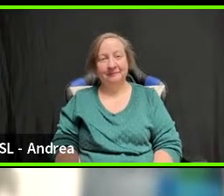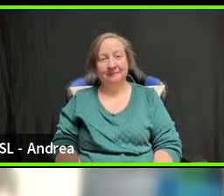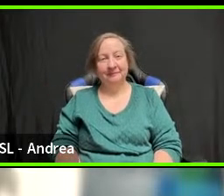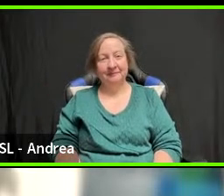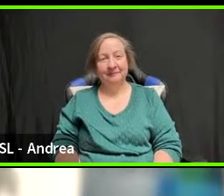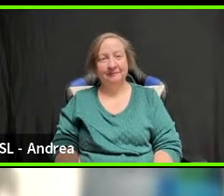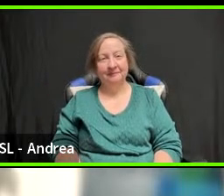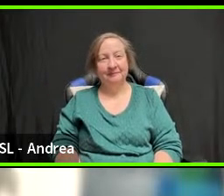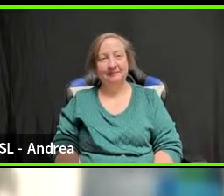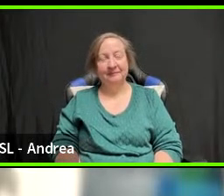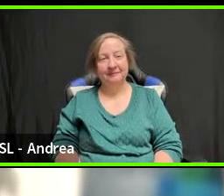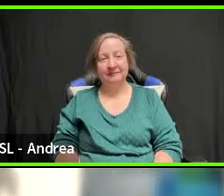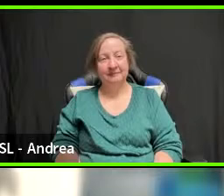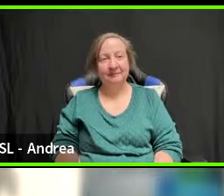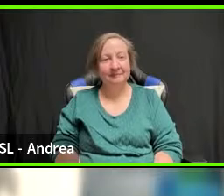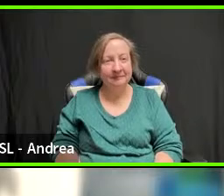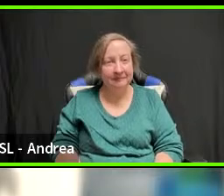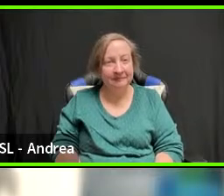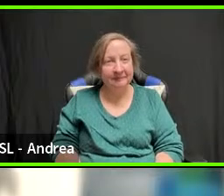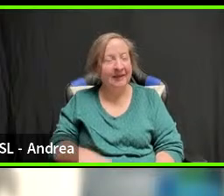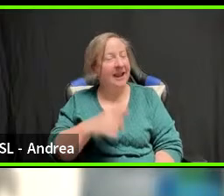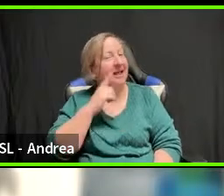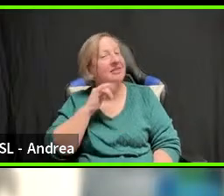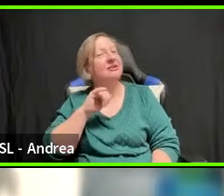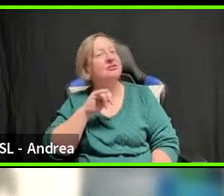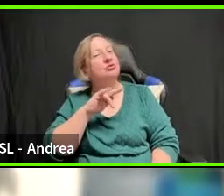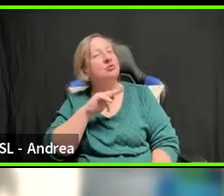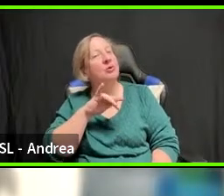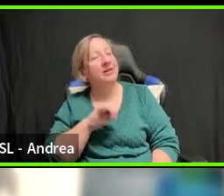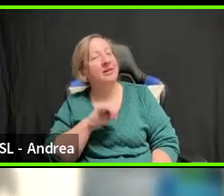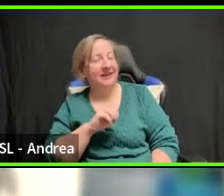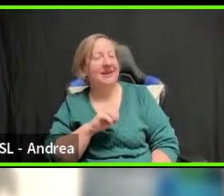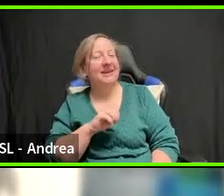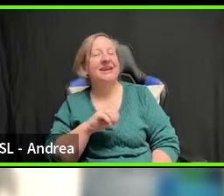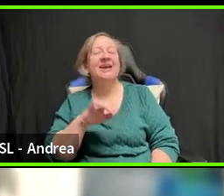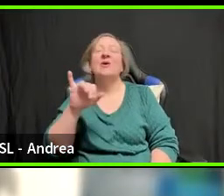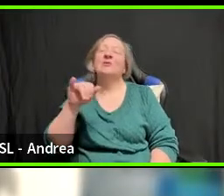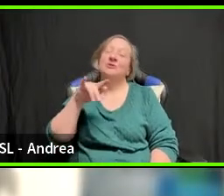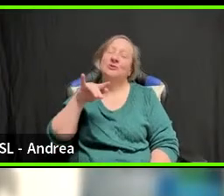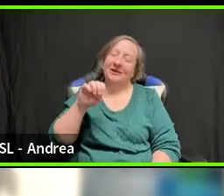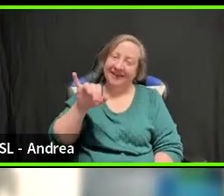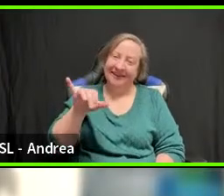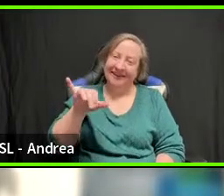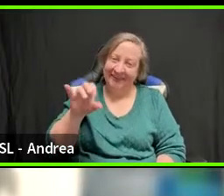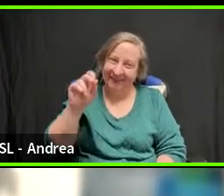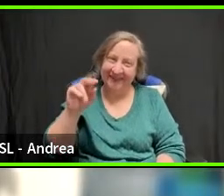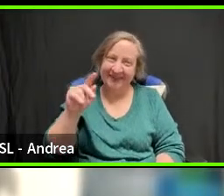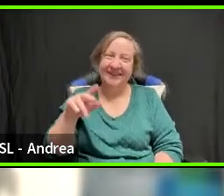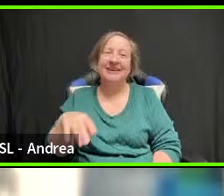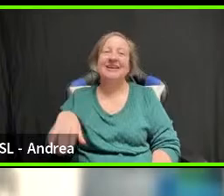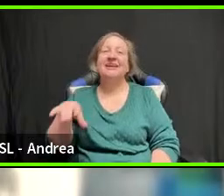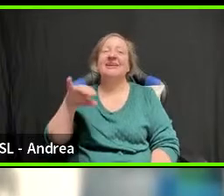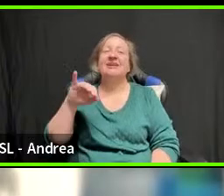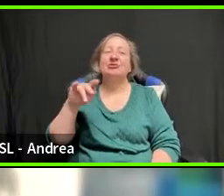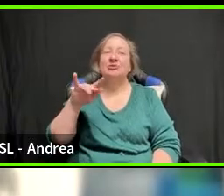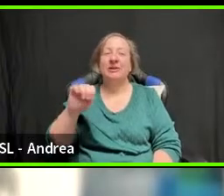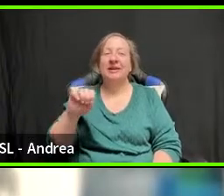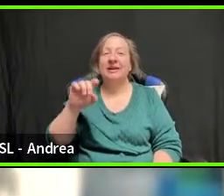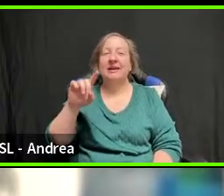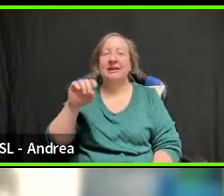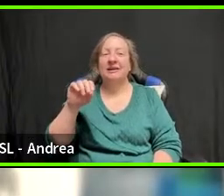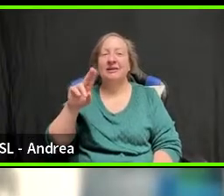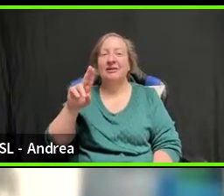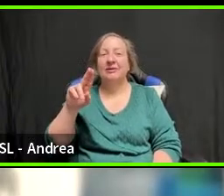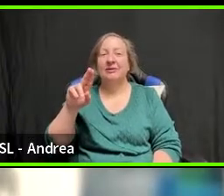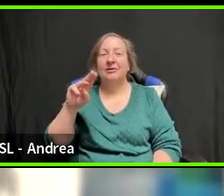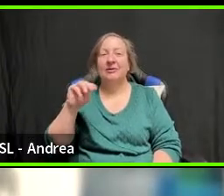That'd be Julie? Dumbia. I think it's Julie Dumbia. Okay. All right. And I'm hands-free